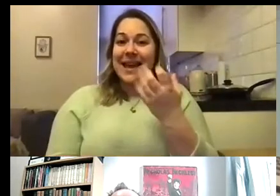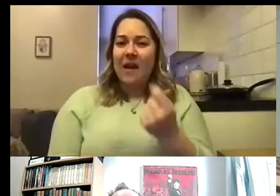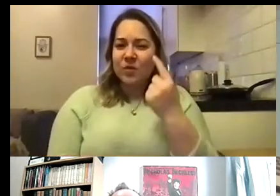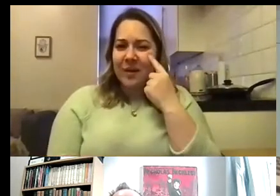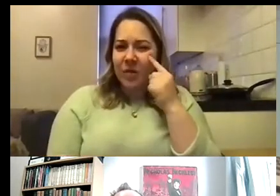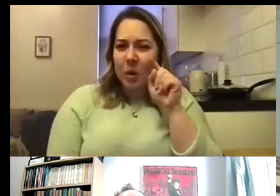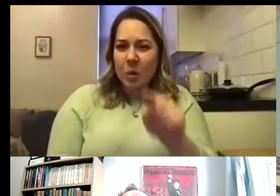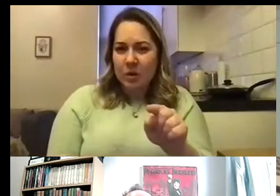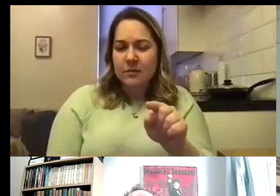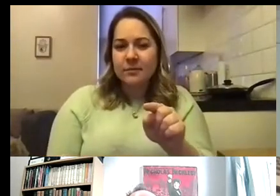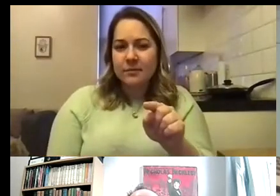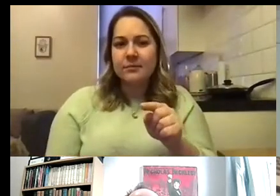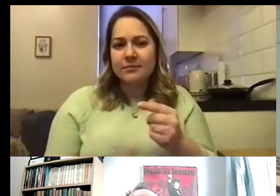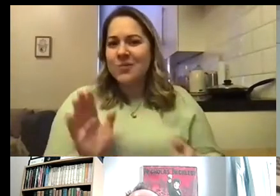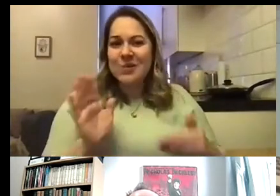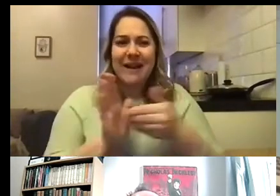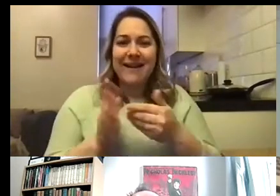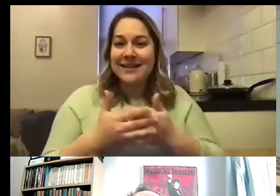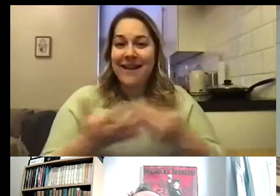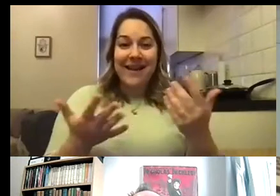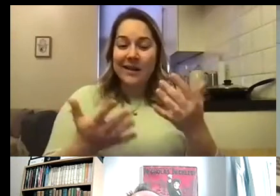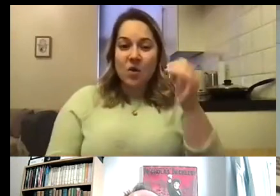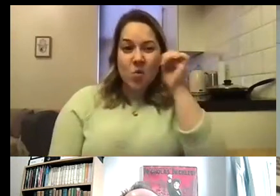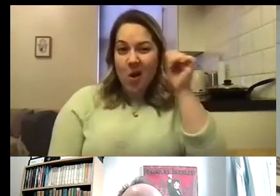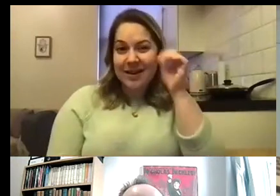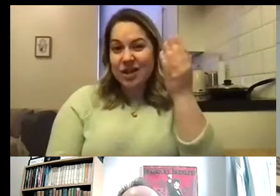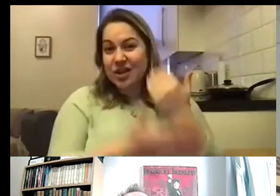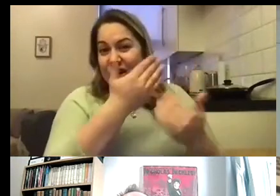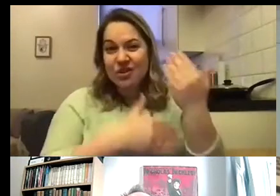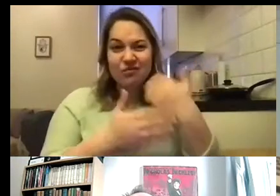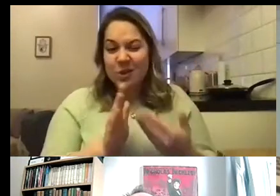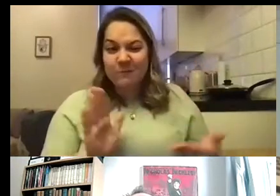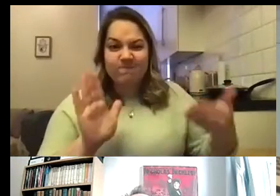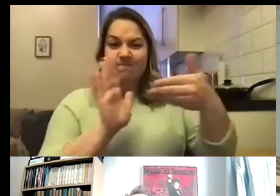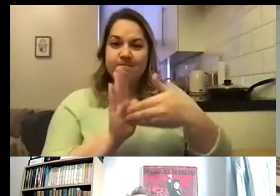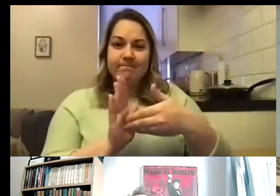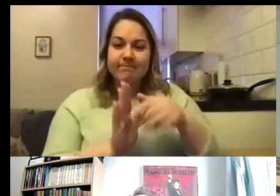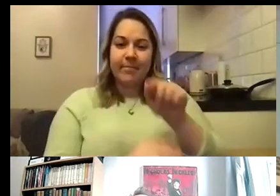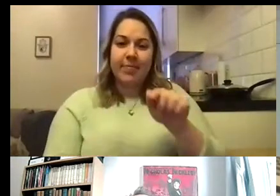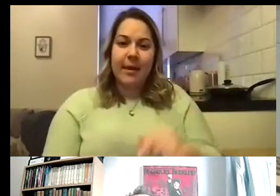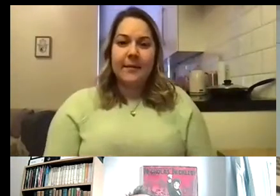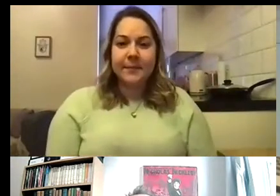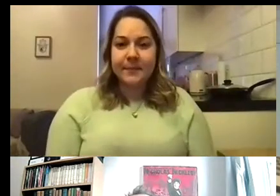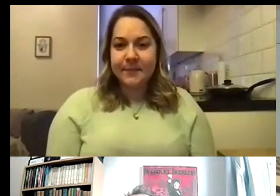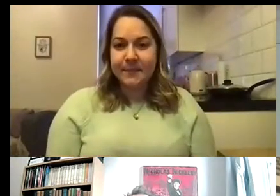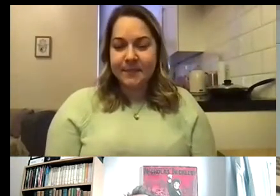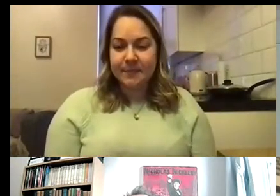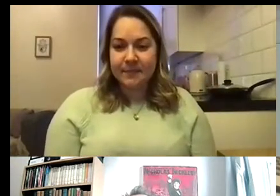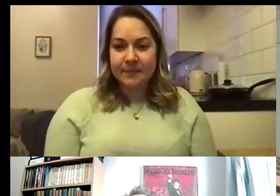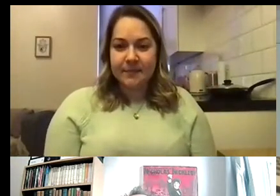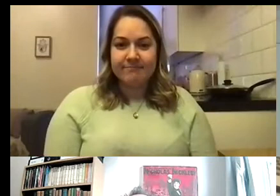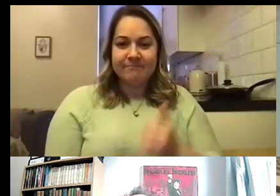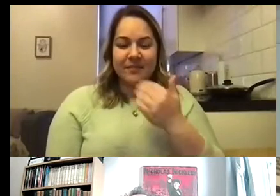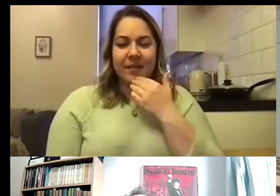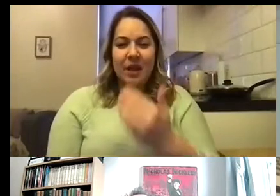it with any knowledge or history or ancestors that you have related to this. Thank you. Thanks,